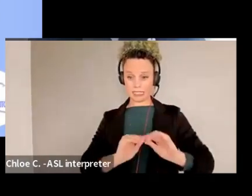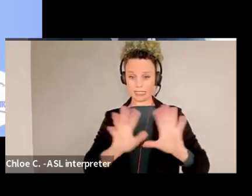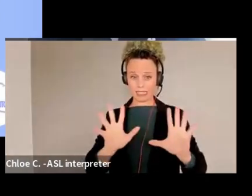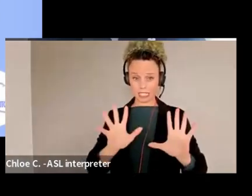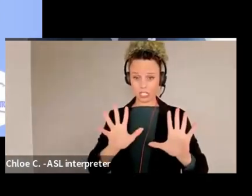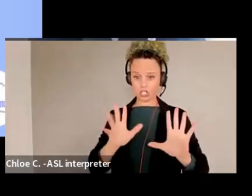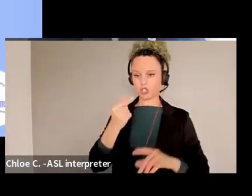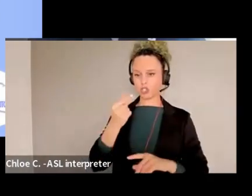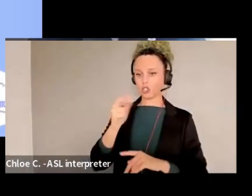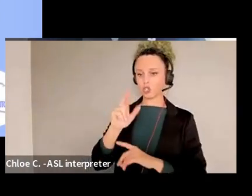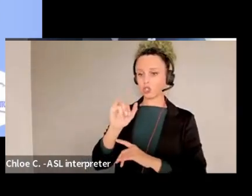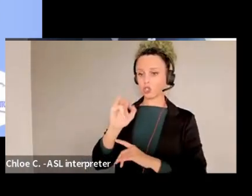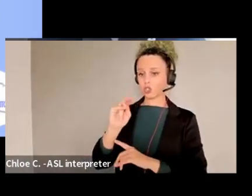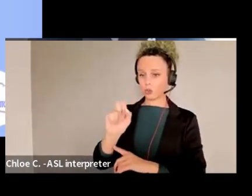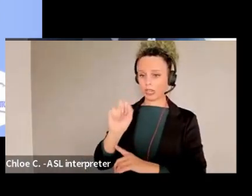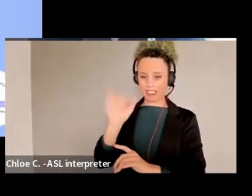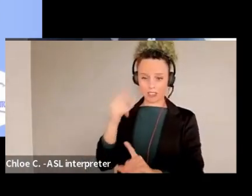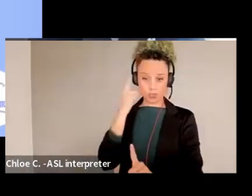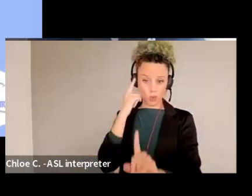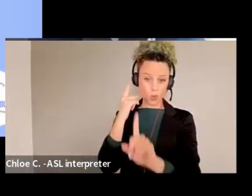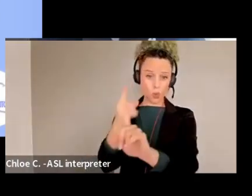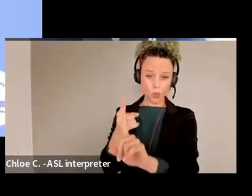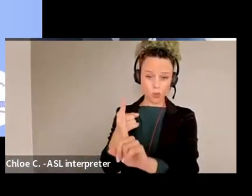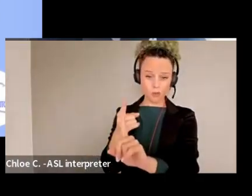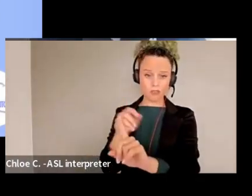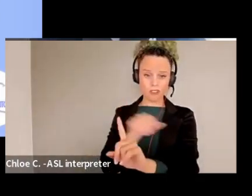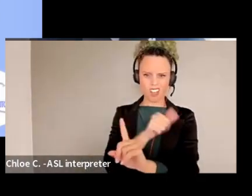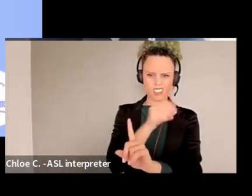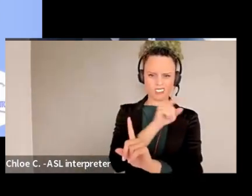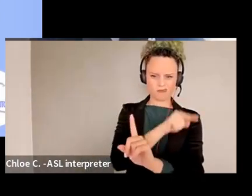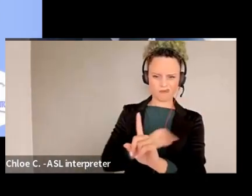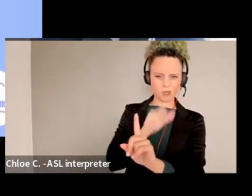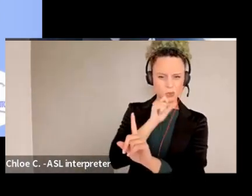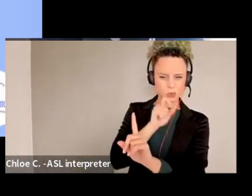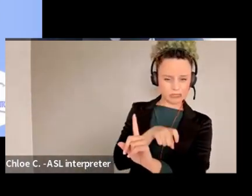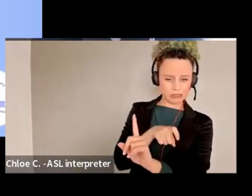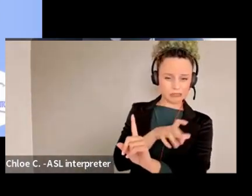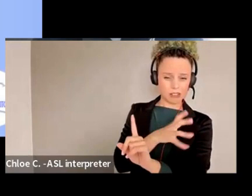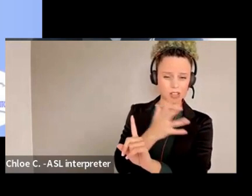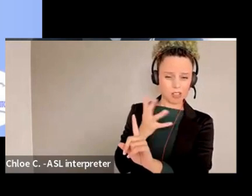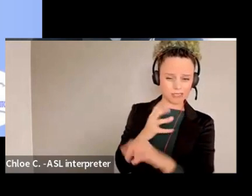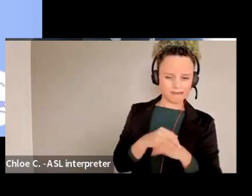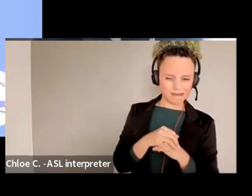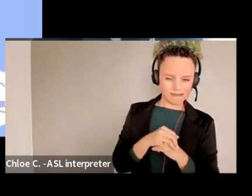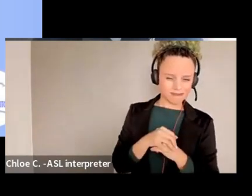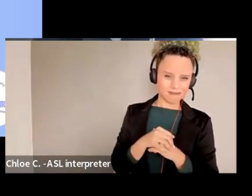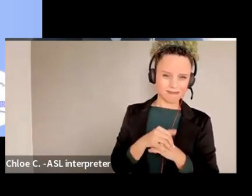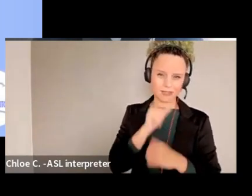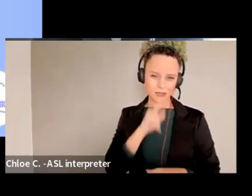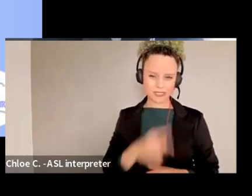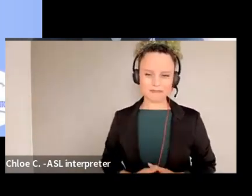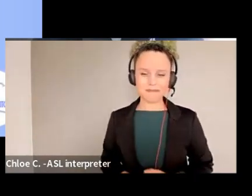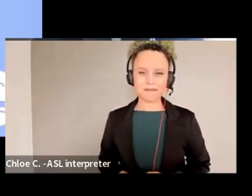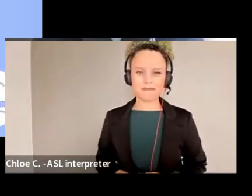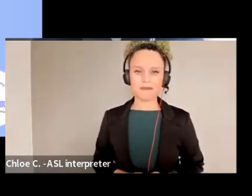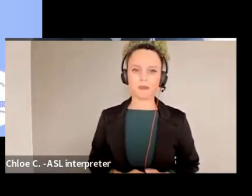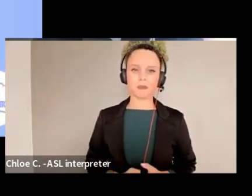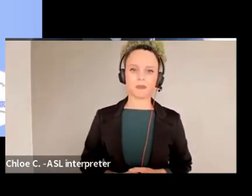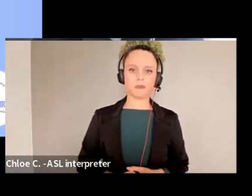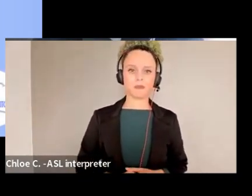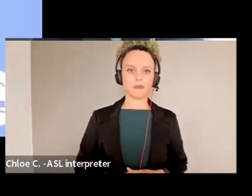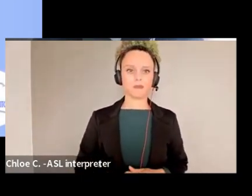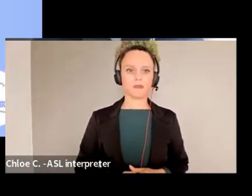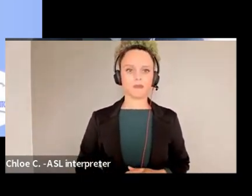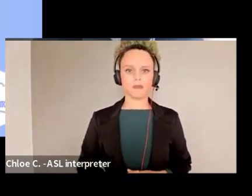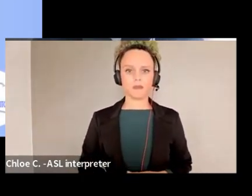So, for example, when you're looking at the plate, is it clear that whole grains are the goal, that you should be having more whole grains than